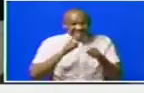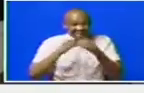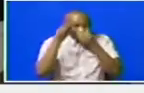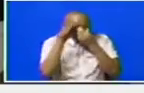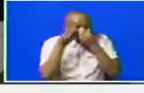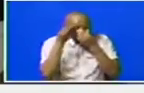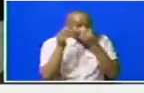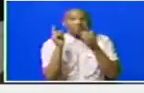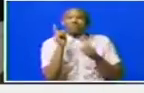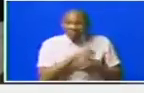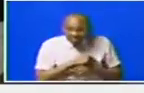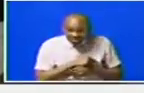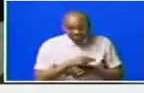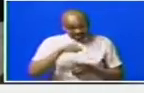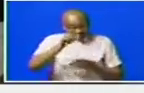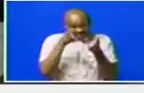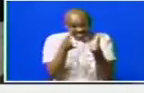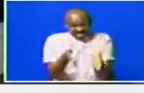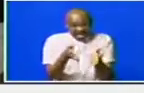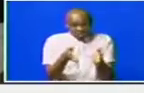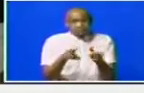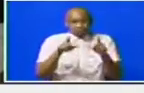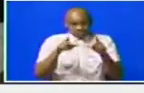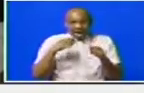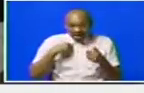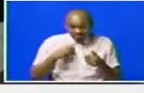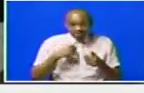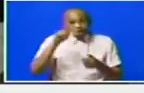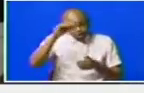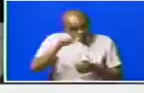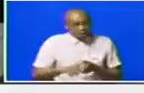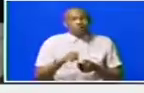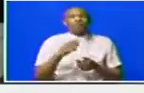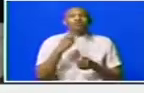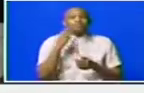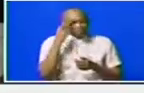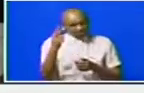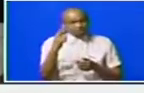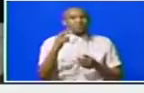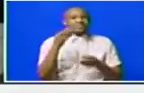rectify this, Catherine is currently certified to have low vision disability.